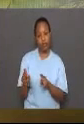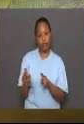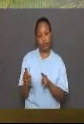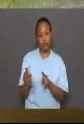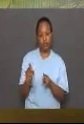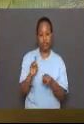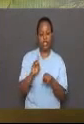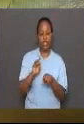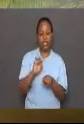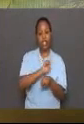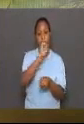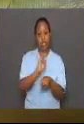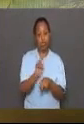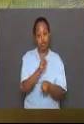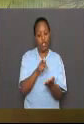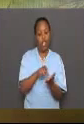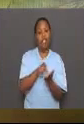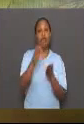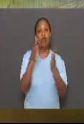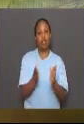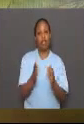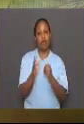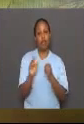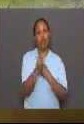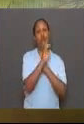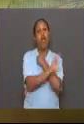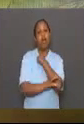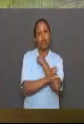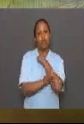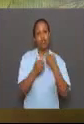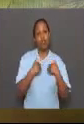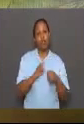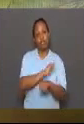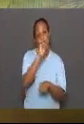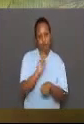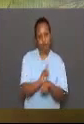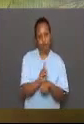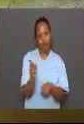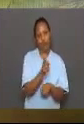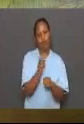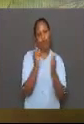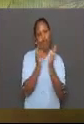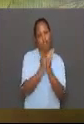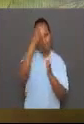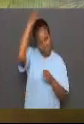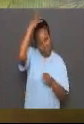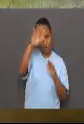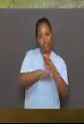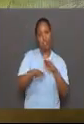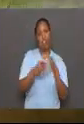the citizens of a democratic nation under the law of the